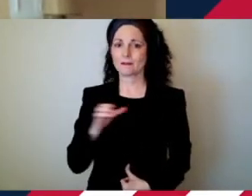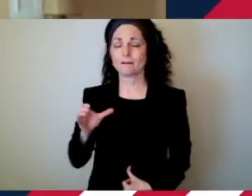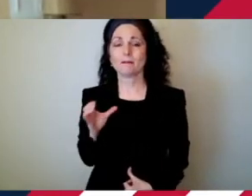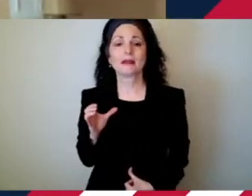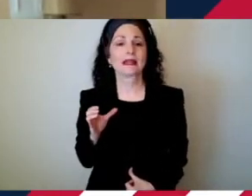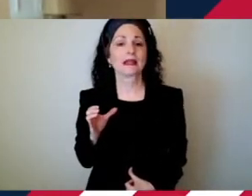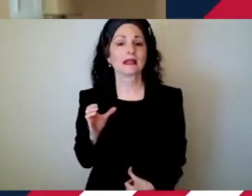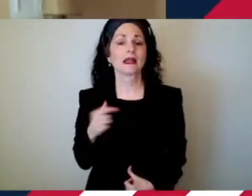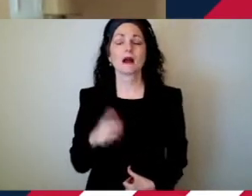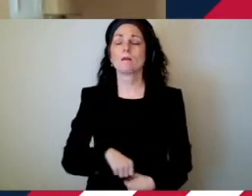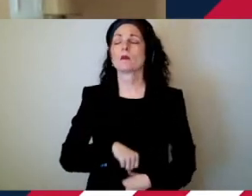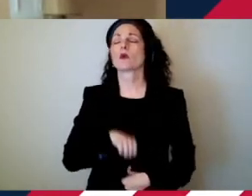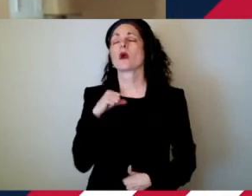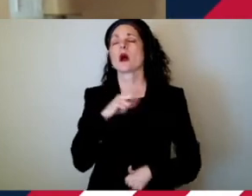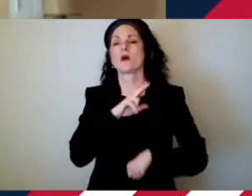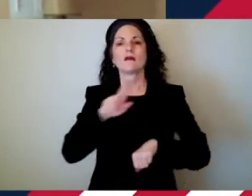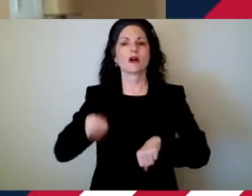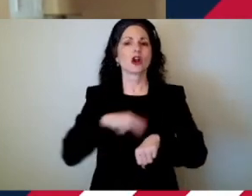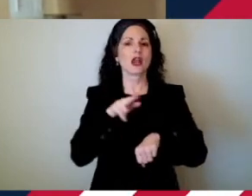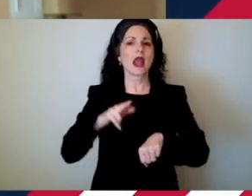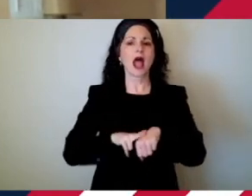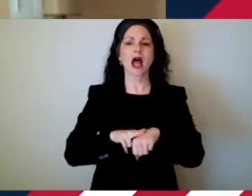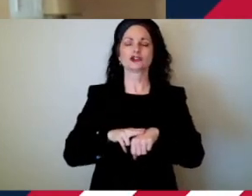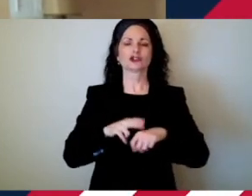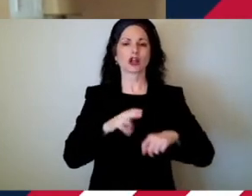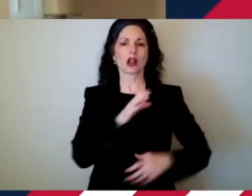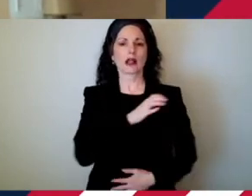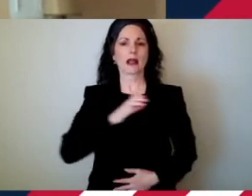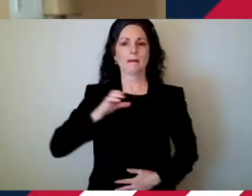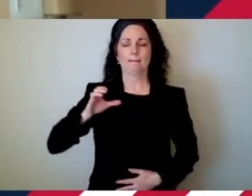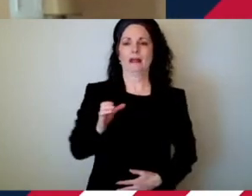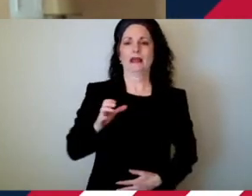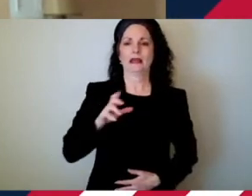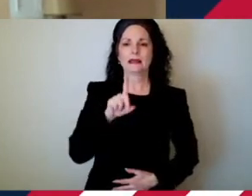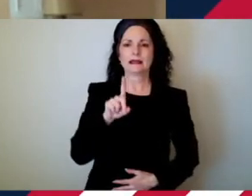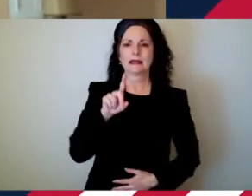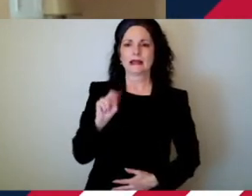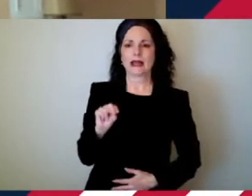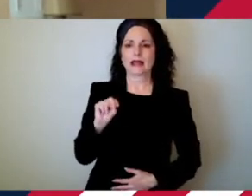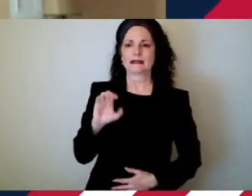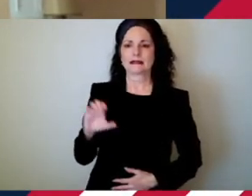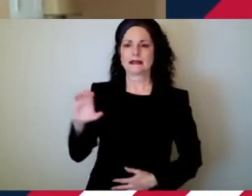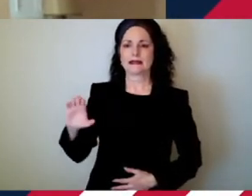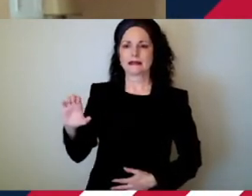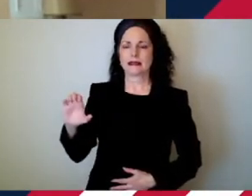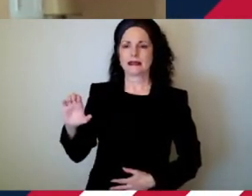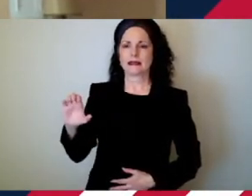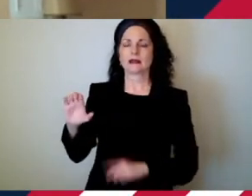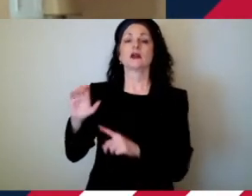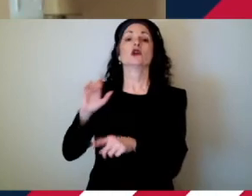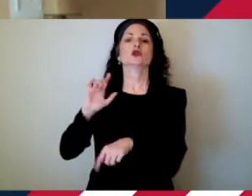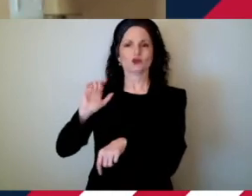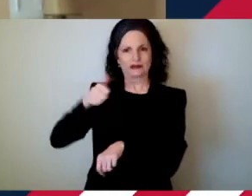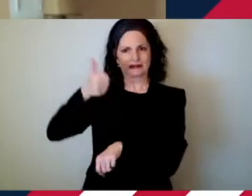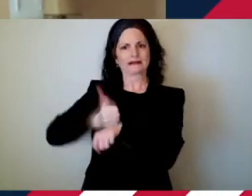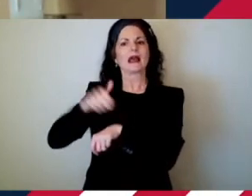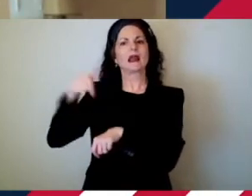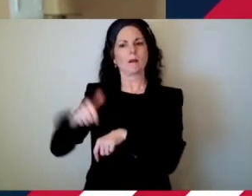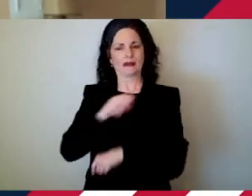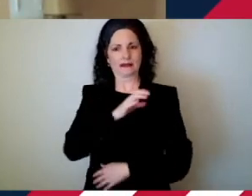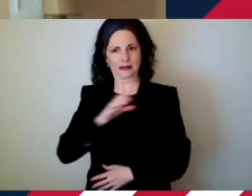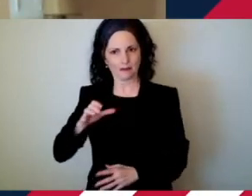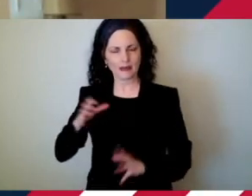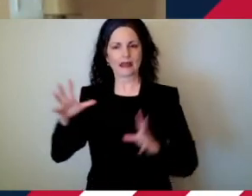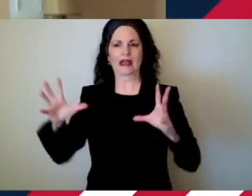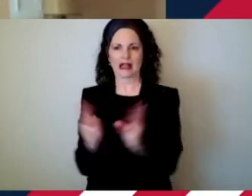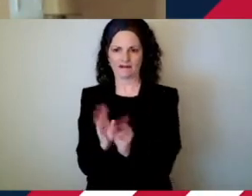Committee in making this decision and setting up the convention to come. And I urge everyone to vote